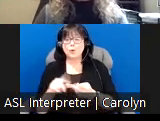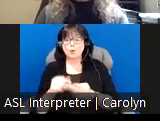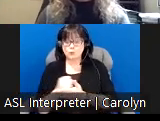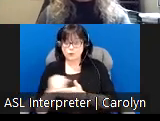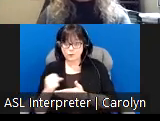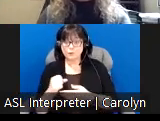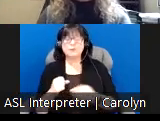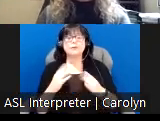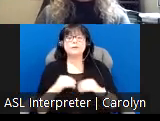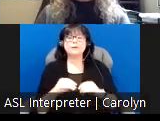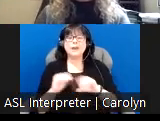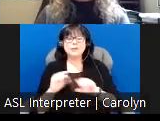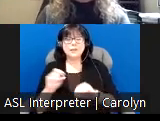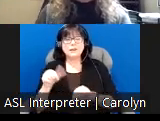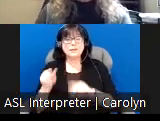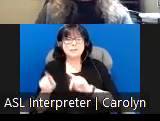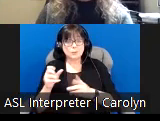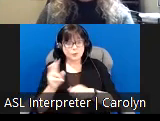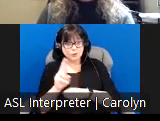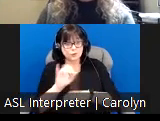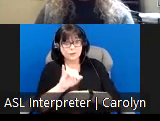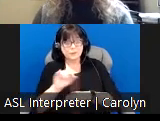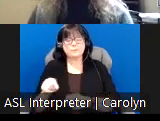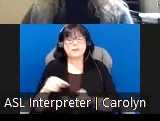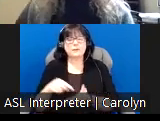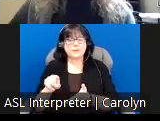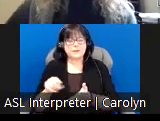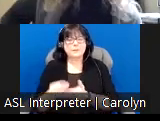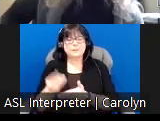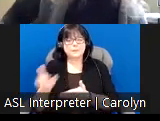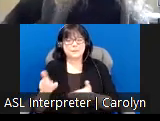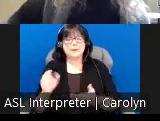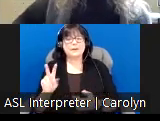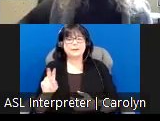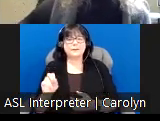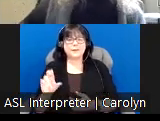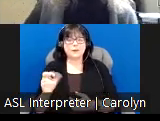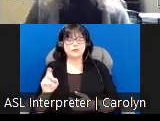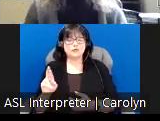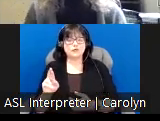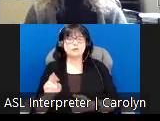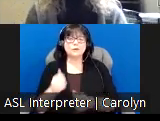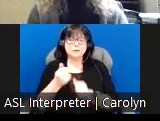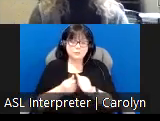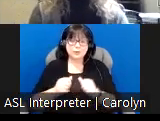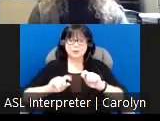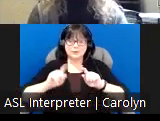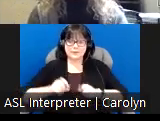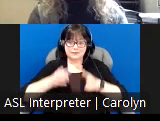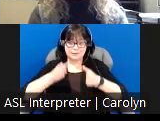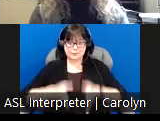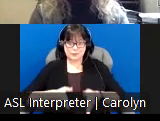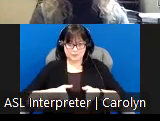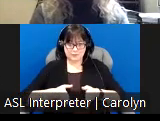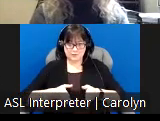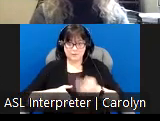organizations also need to purchase vouchers. Generally speaking, it's about $35 per test taker, which is one